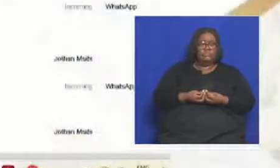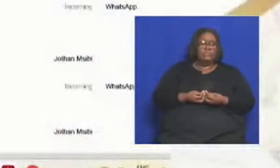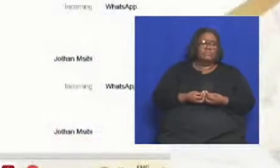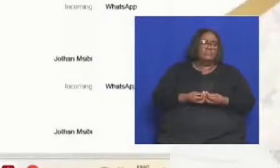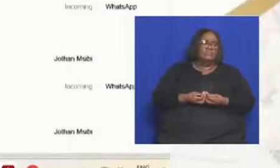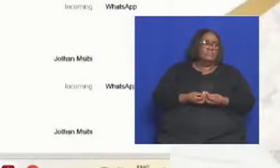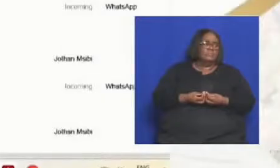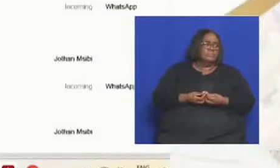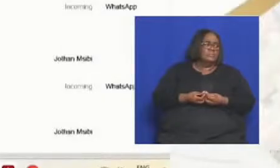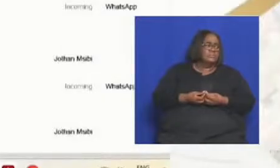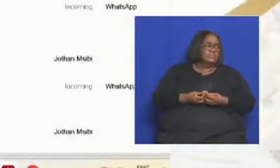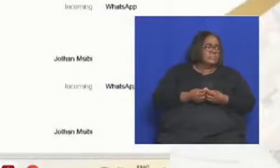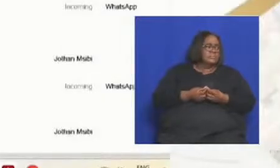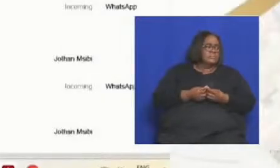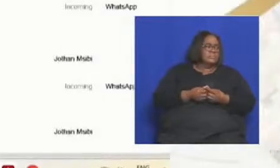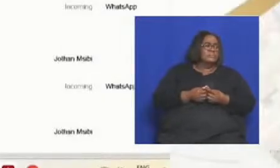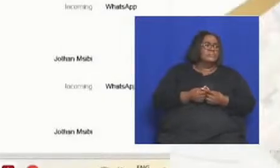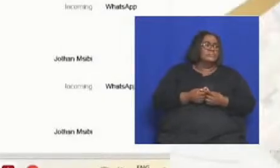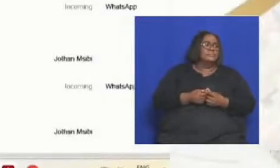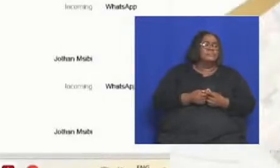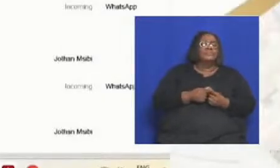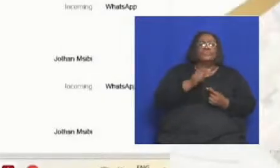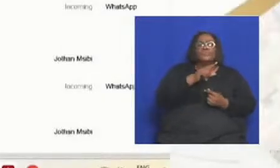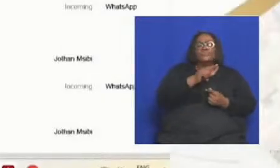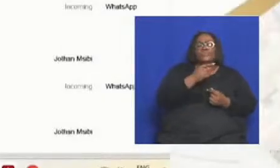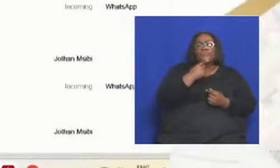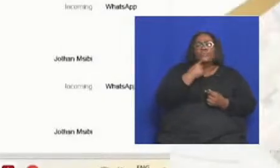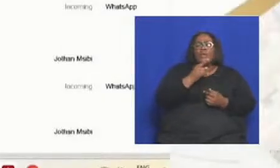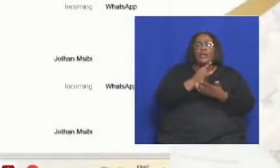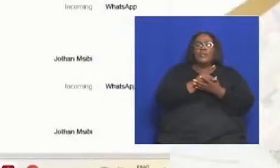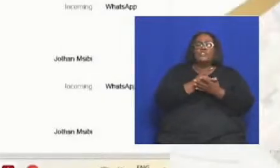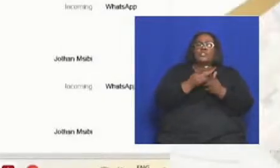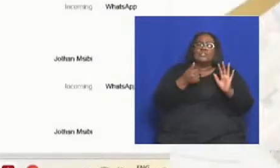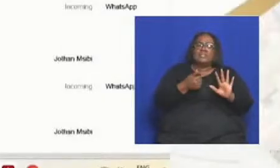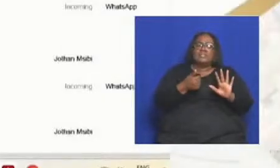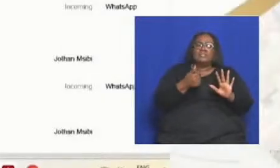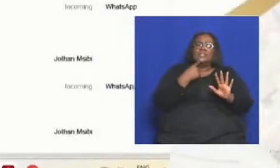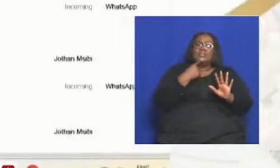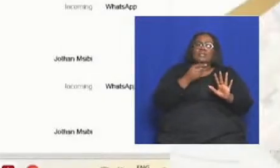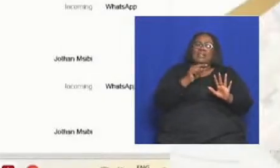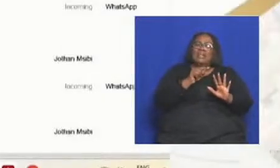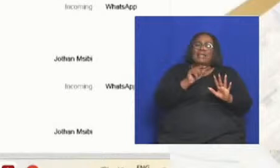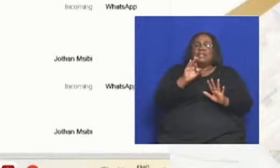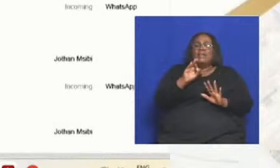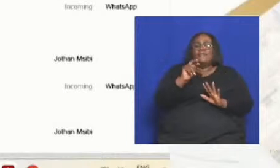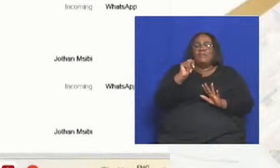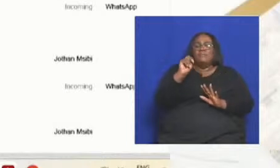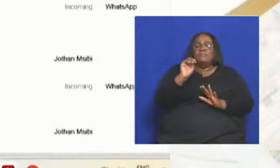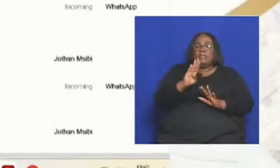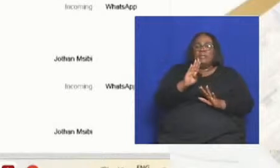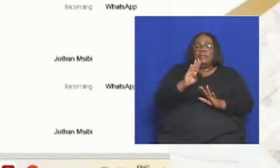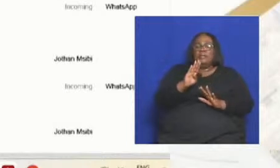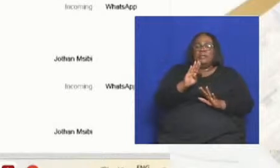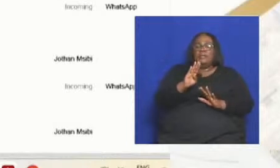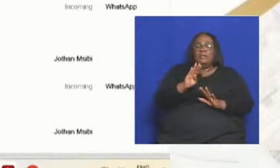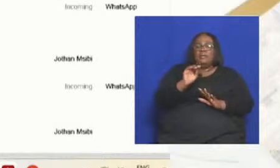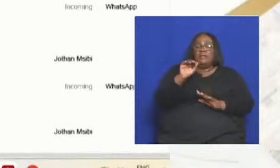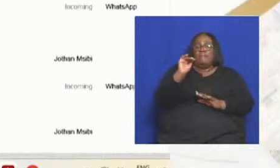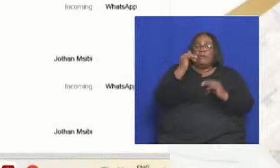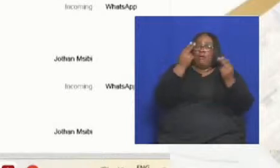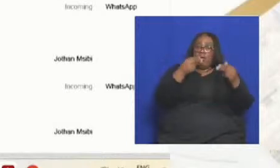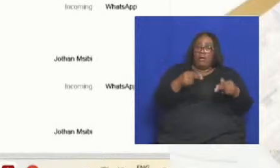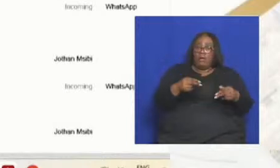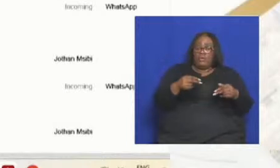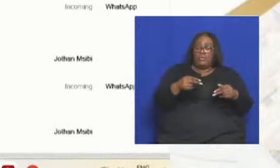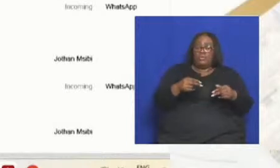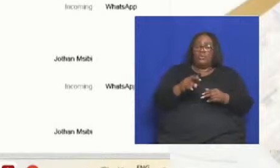you introduced, as I indicated at chat 6, that is an FNB account that Morgan sent for the